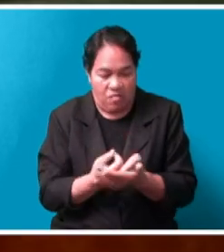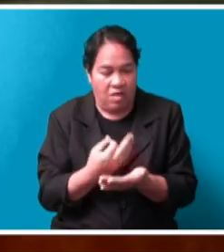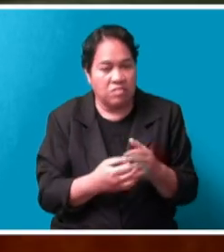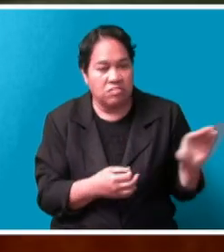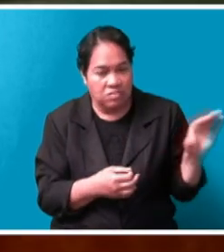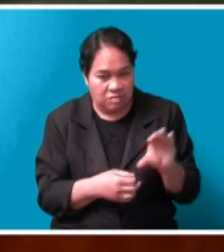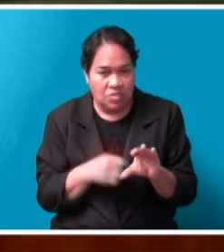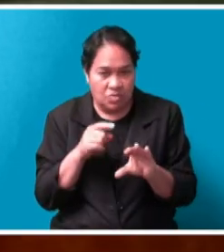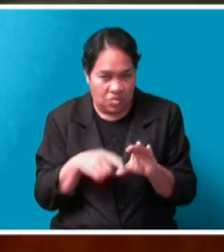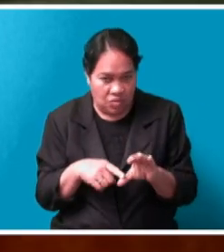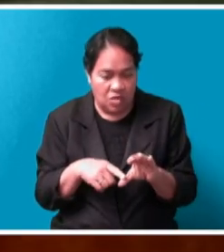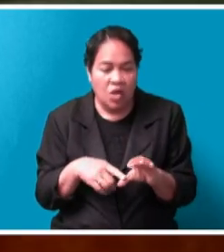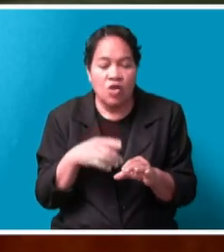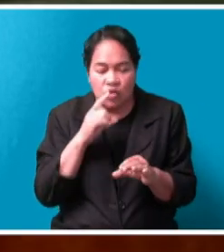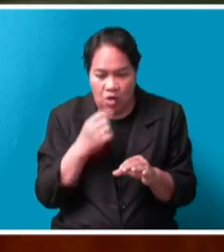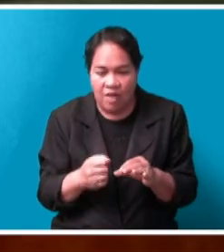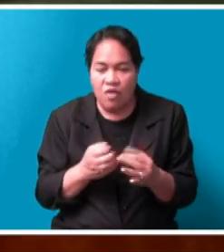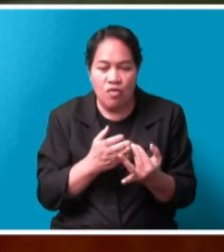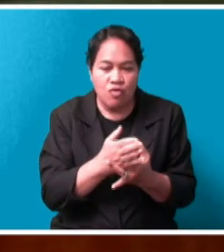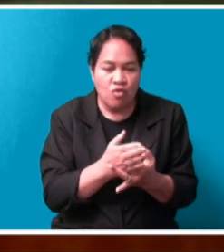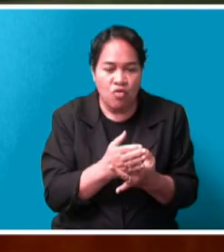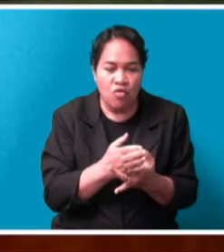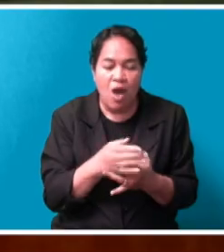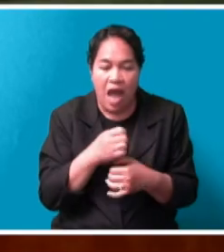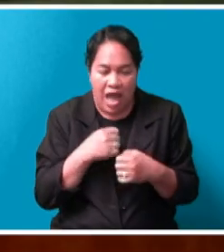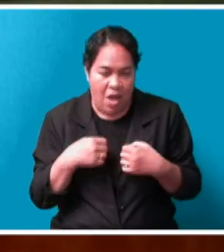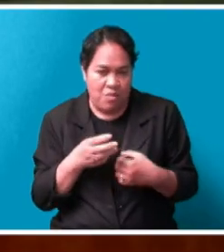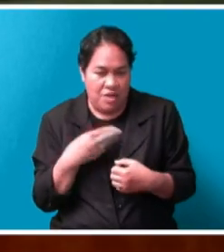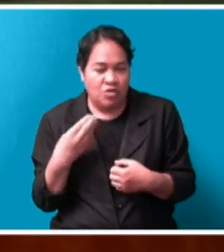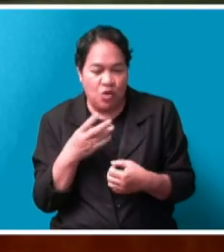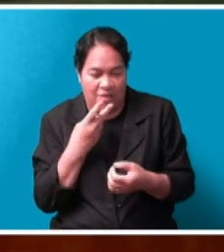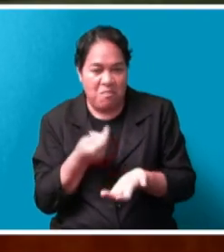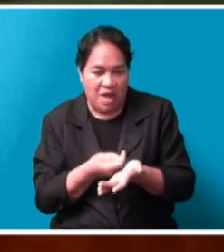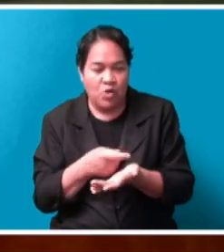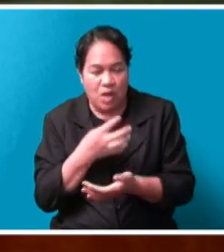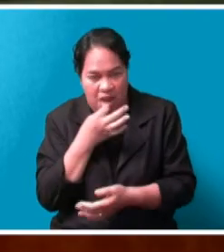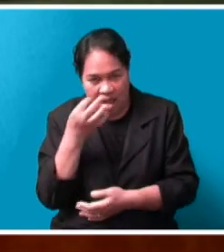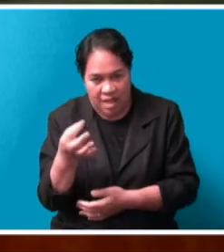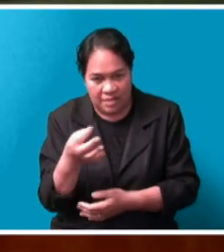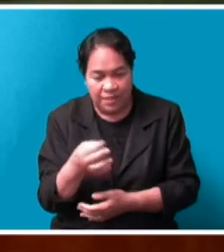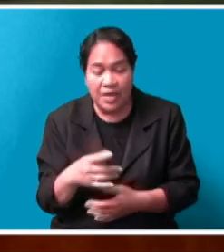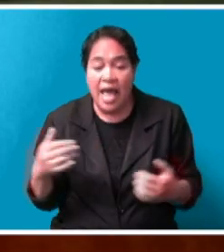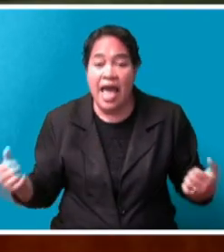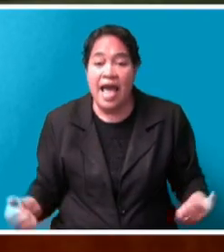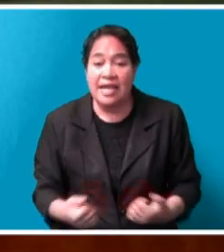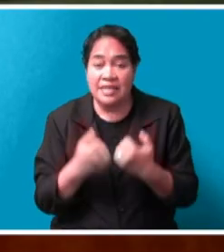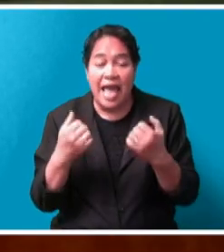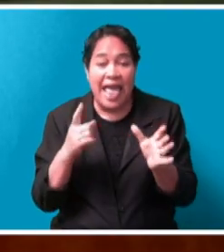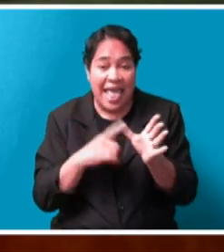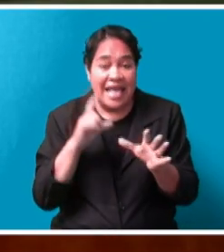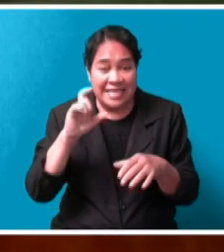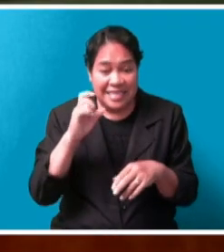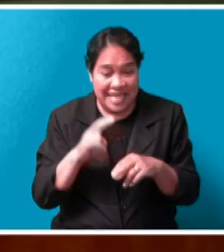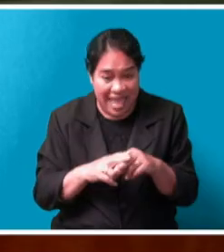already provided through relevant state agencies, including our ministry. Furthermore, the Accident Compensation Commission, or the ACCF scheme, is